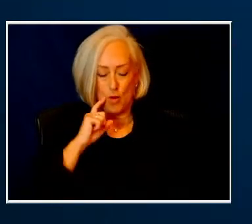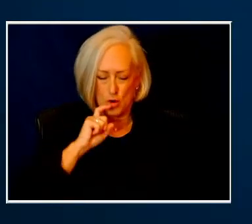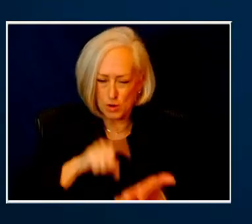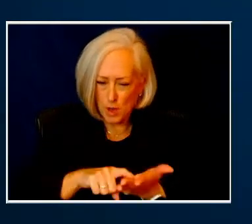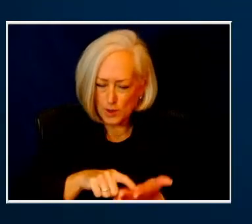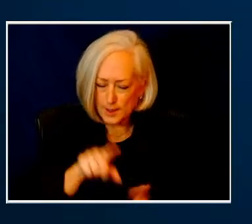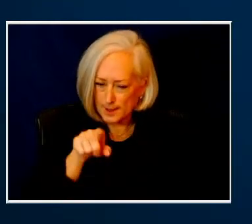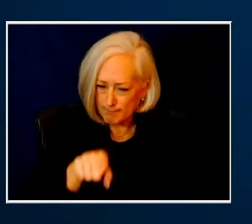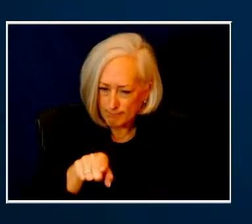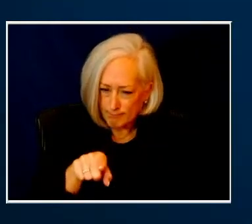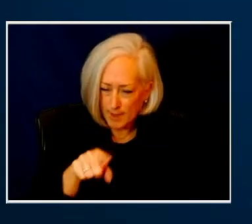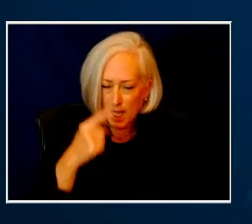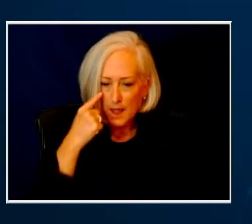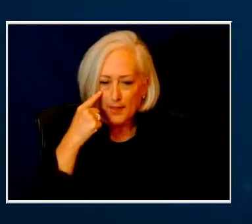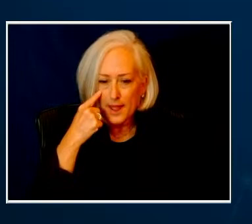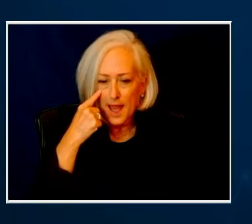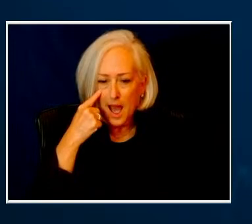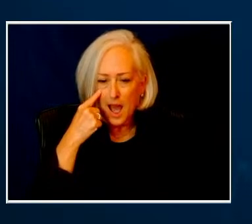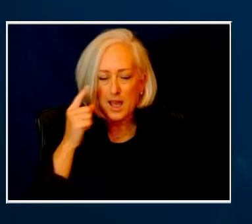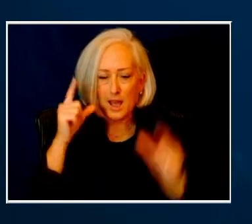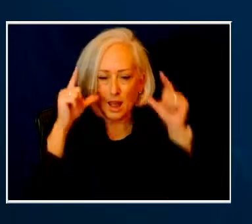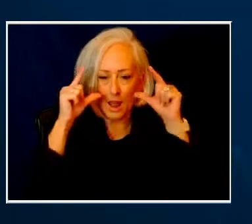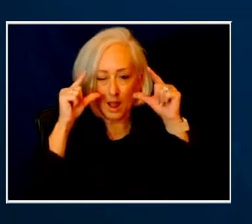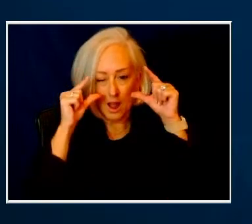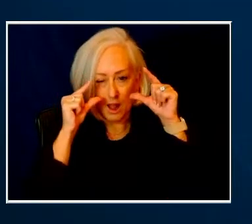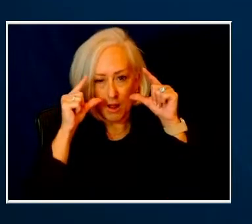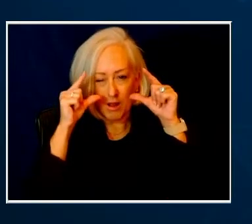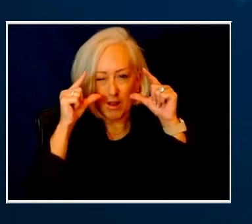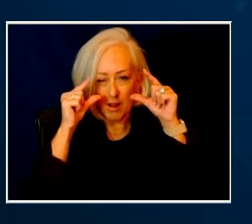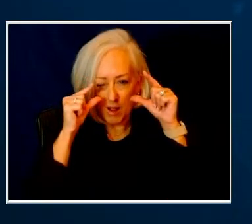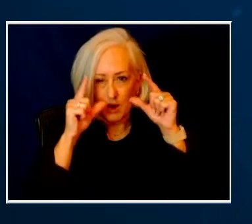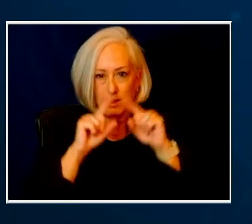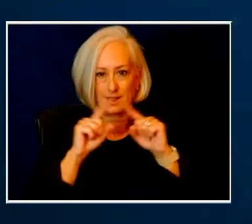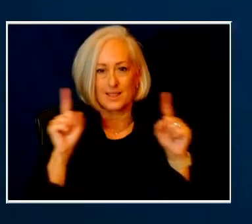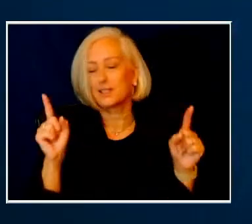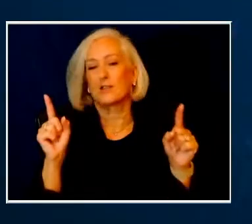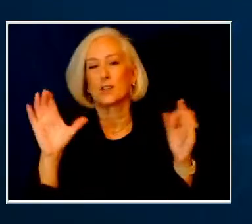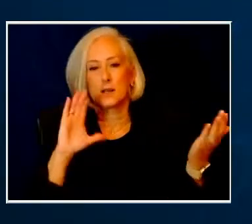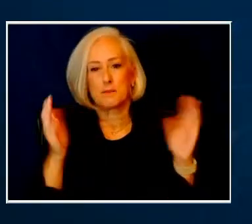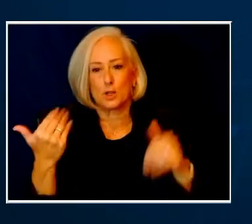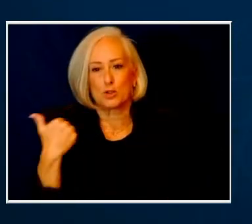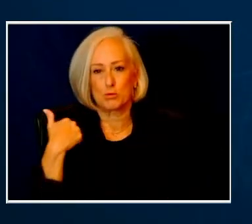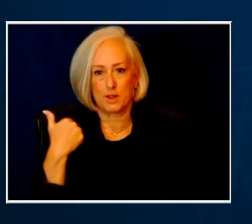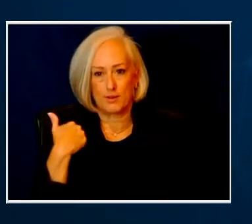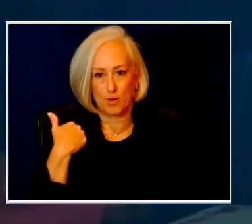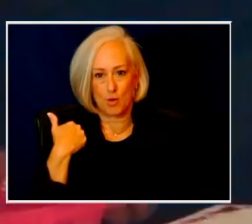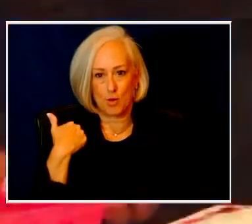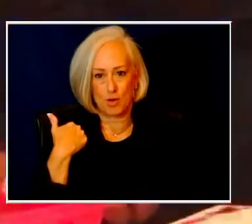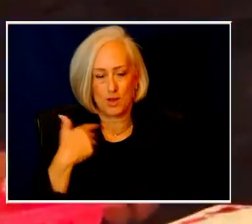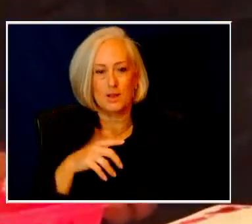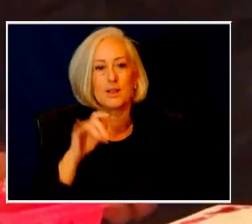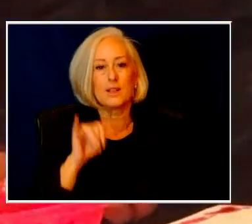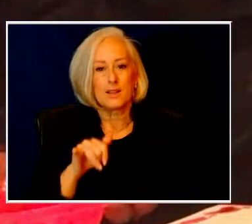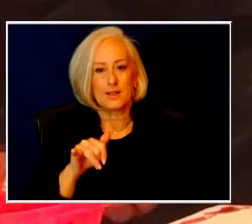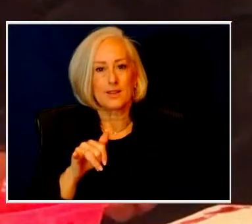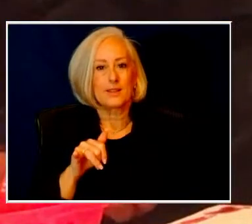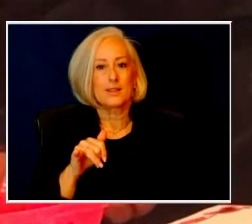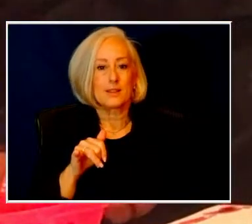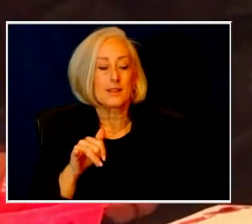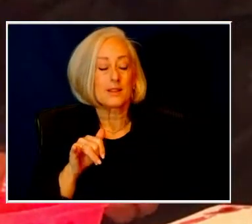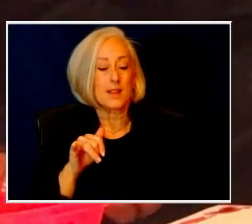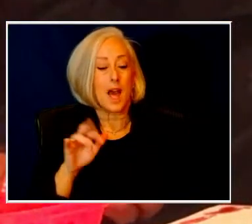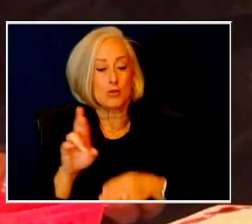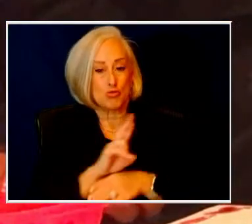that, her eye was not closing as well as it had been when we saw him earlier. And he really pushed, even though she had RSV, he